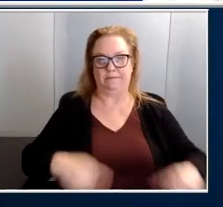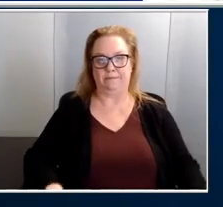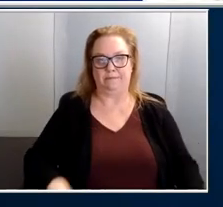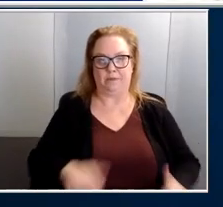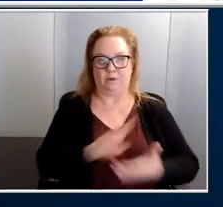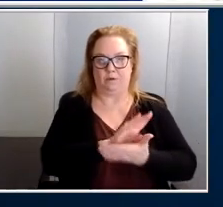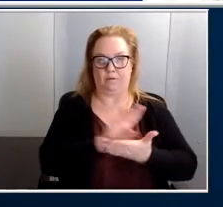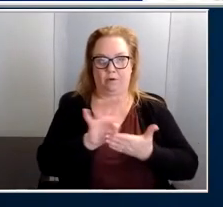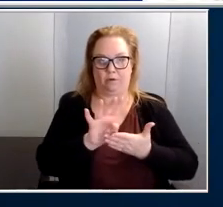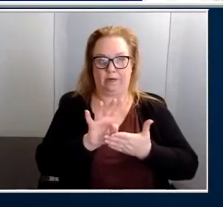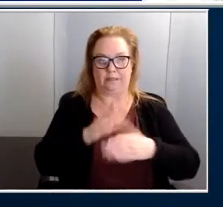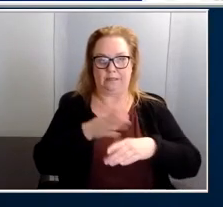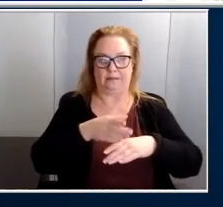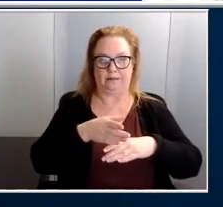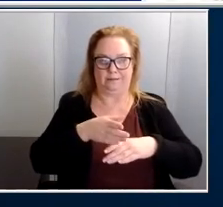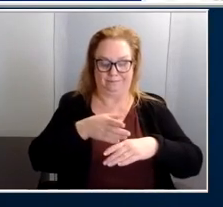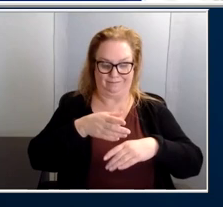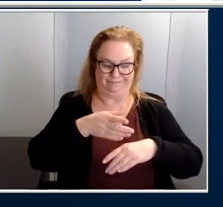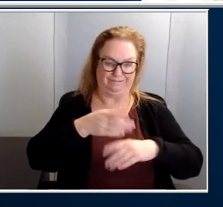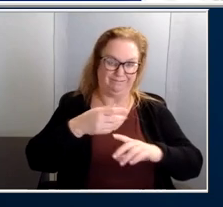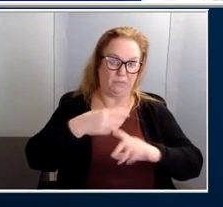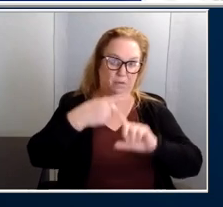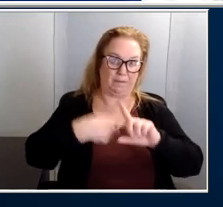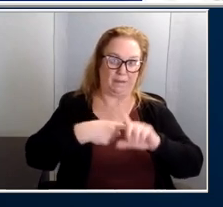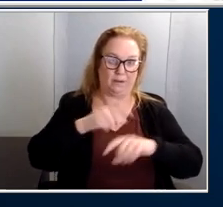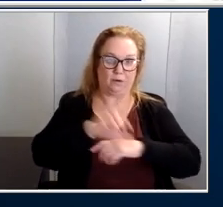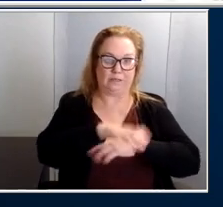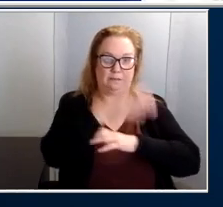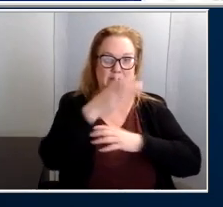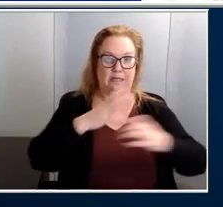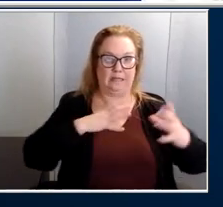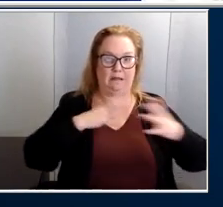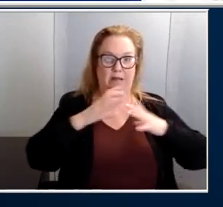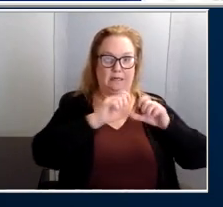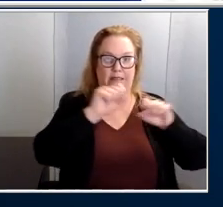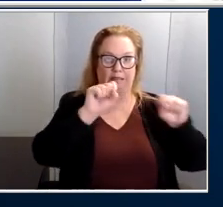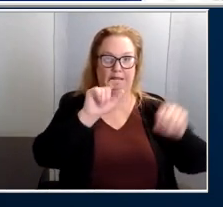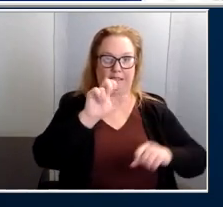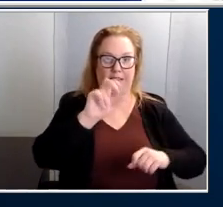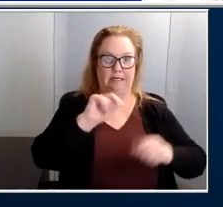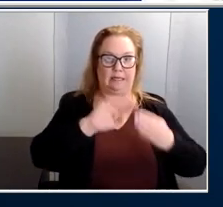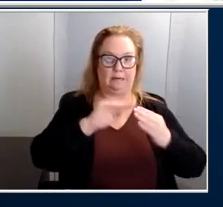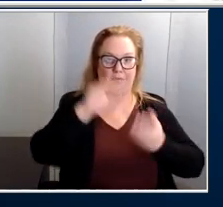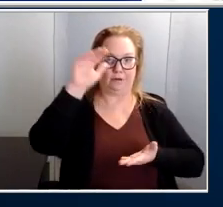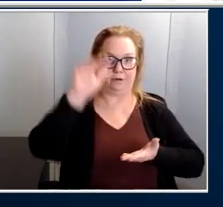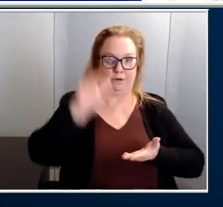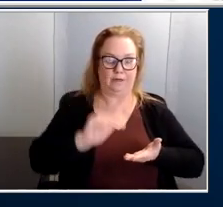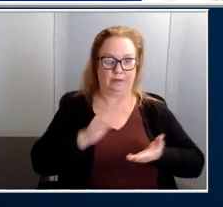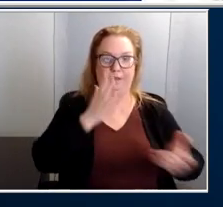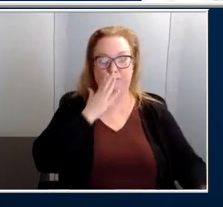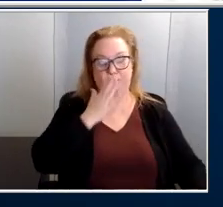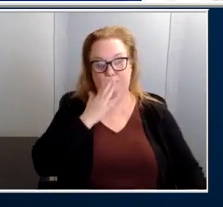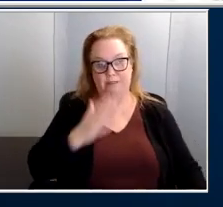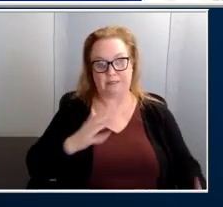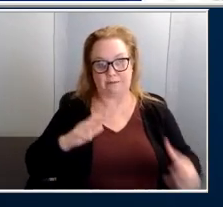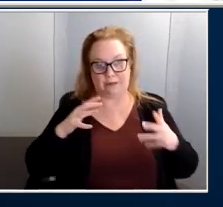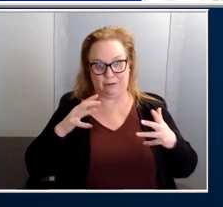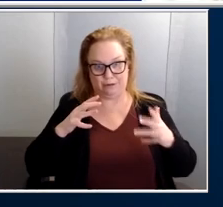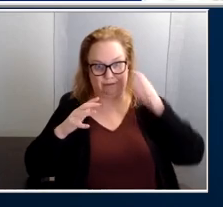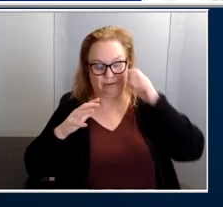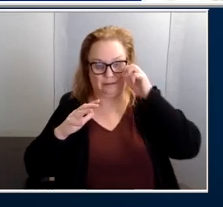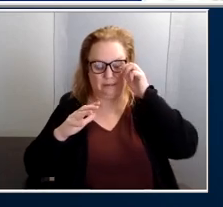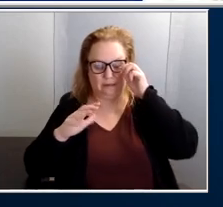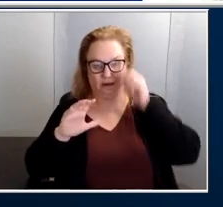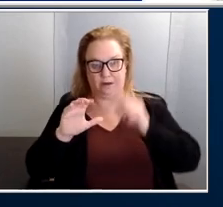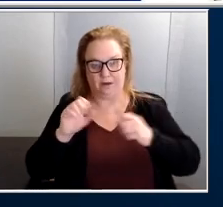out from Christmas today, and the holiday season, and yet the numbers are going down. Yeah. That's good, because I was a little nervous that cold